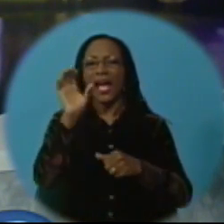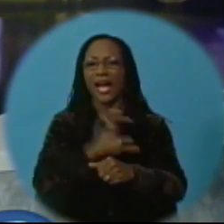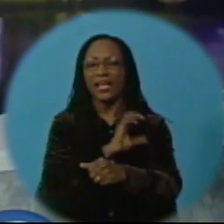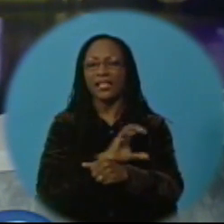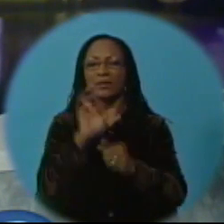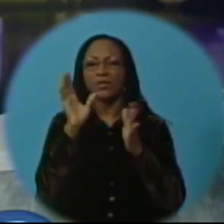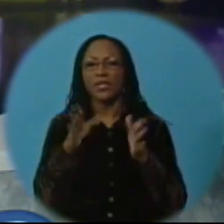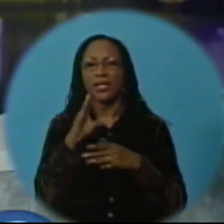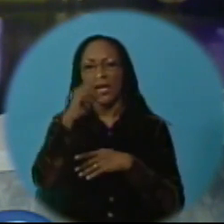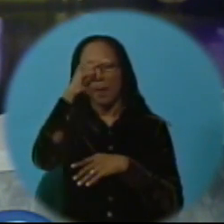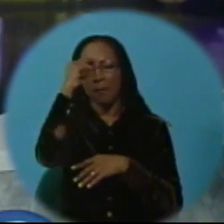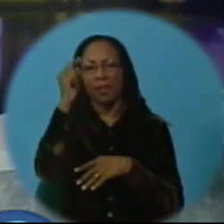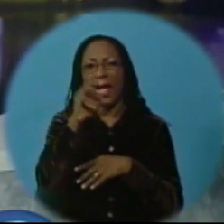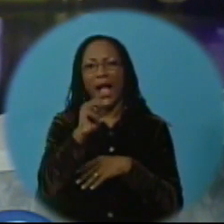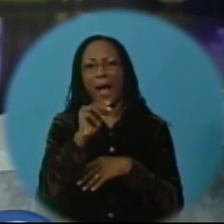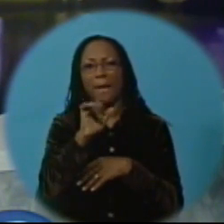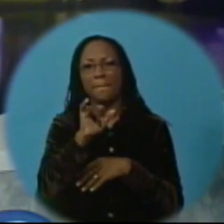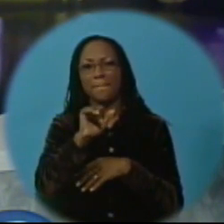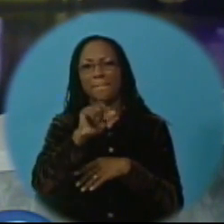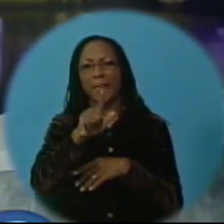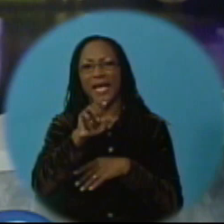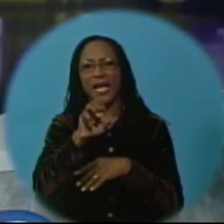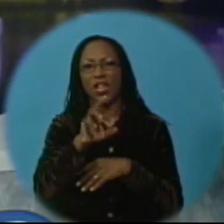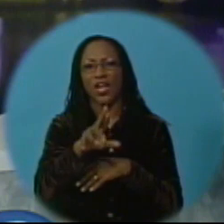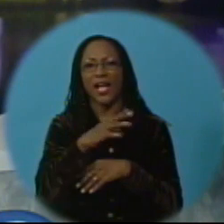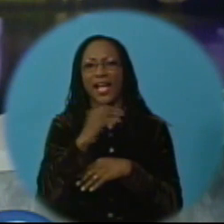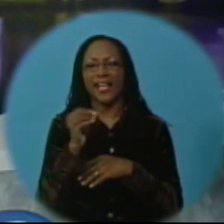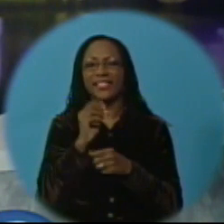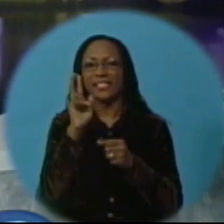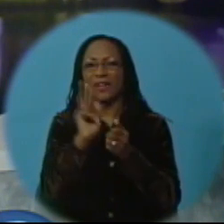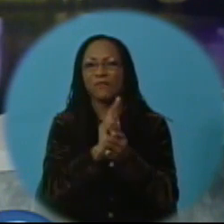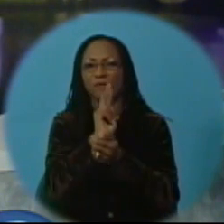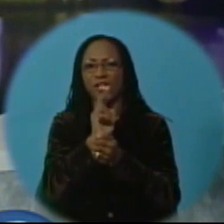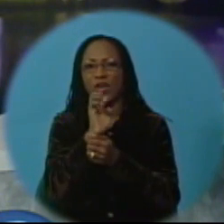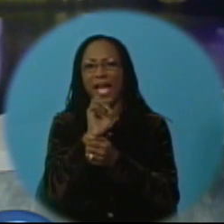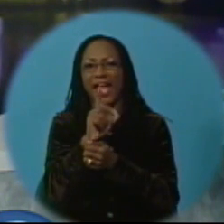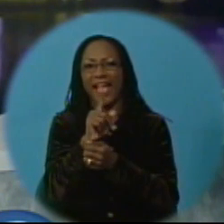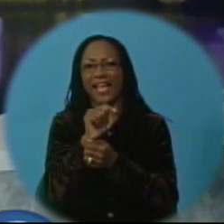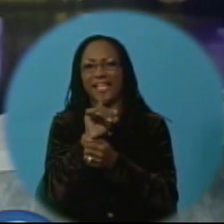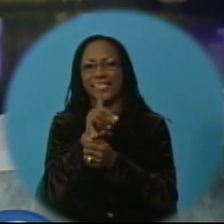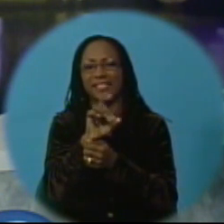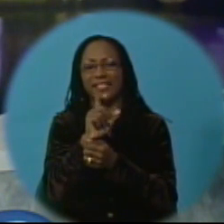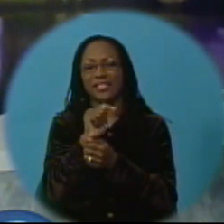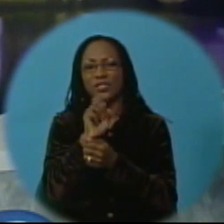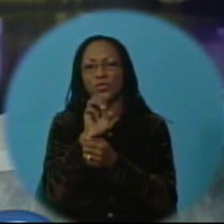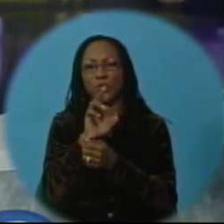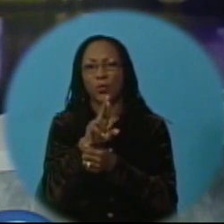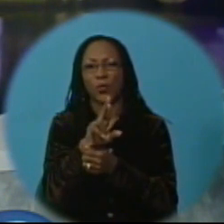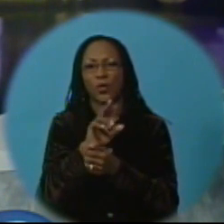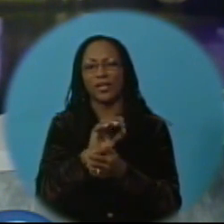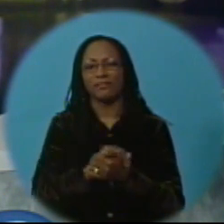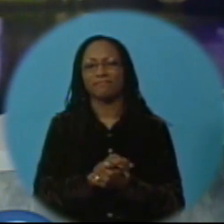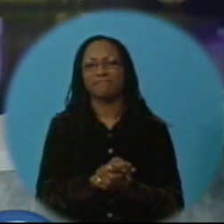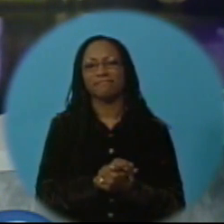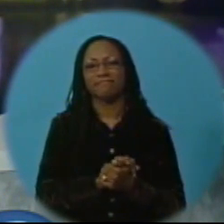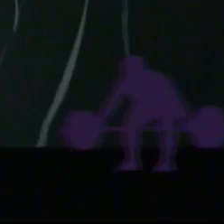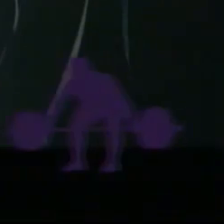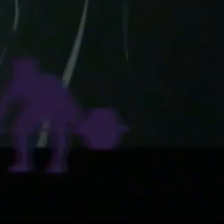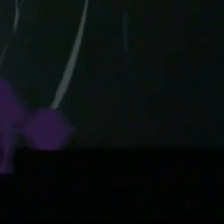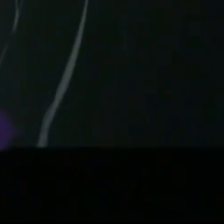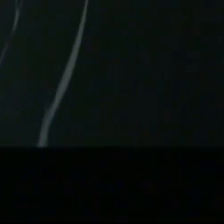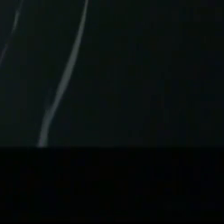blackmailer. And to us here in the Pine, he's a video editor too. CBC's Melissa Farley has his story.